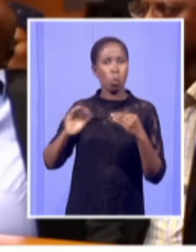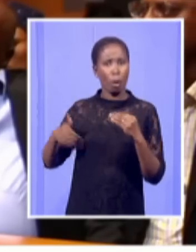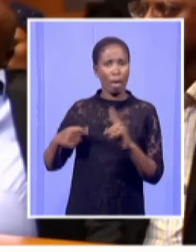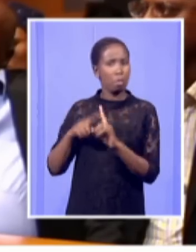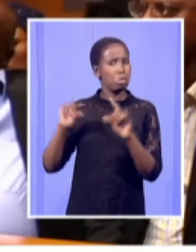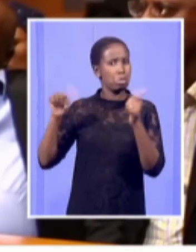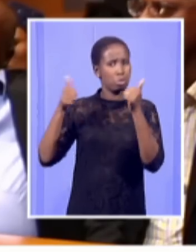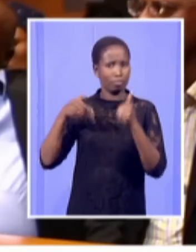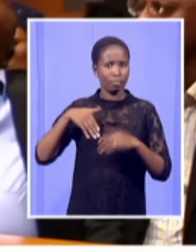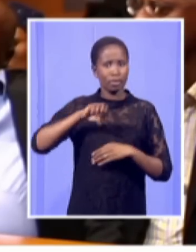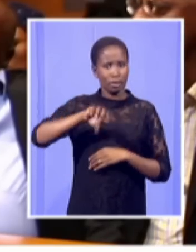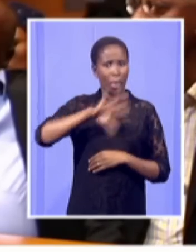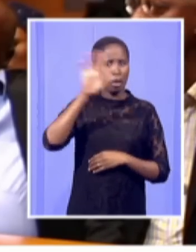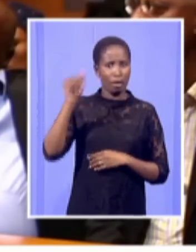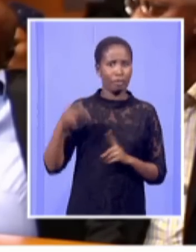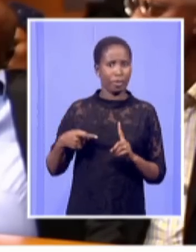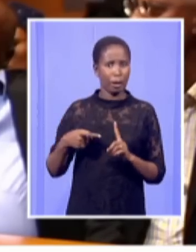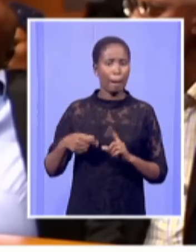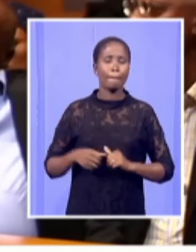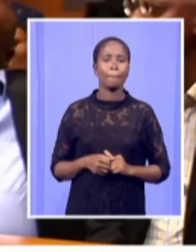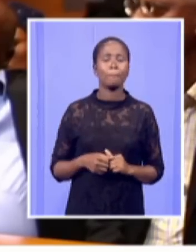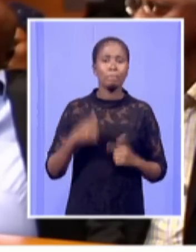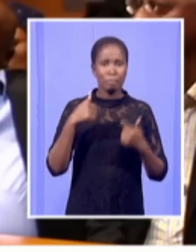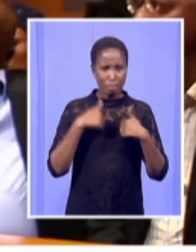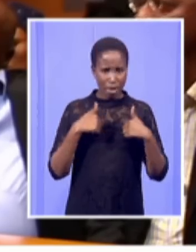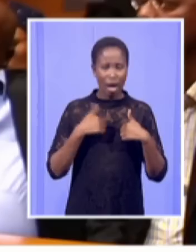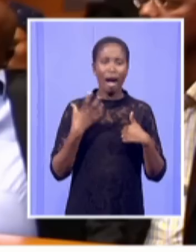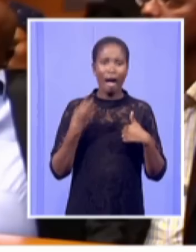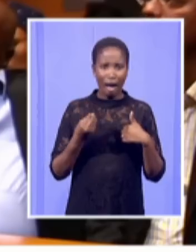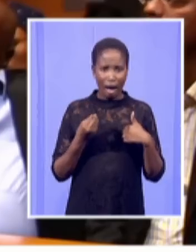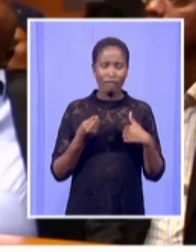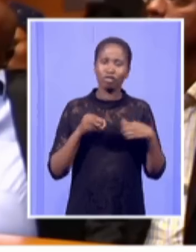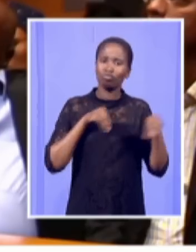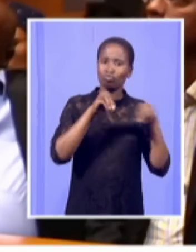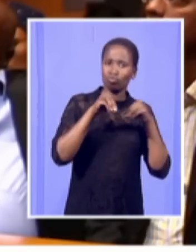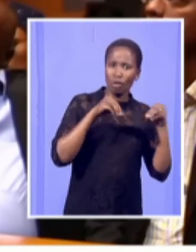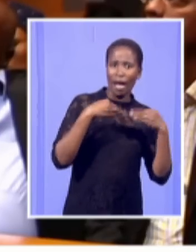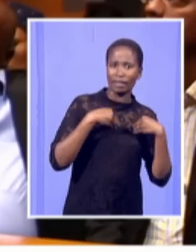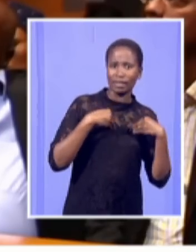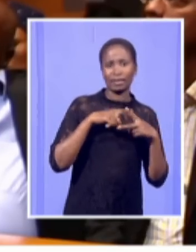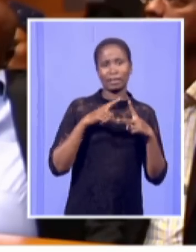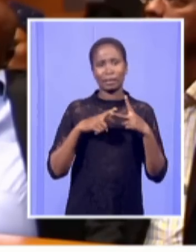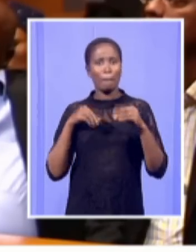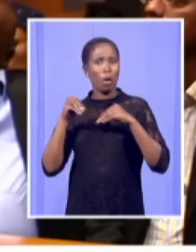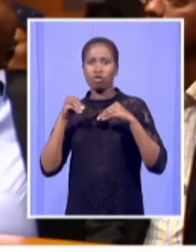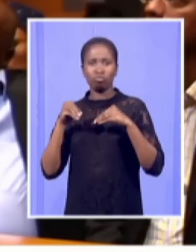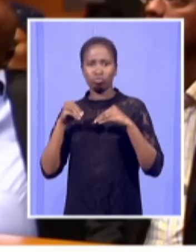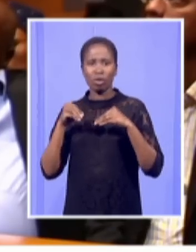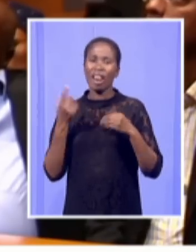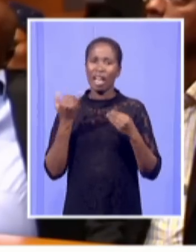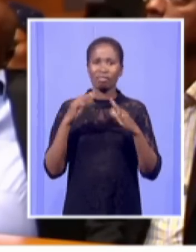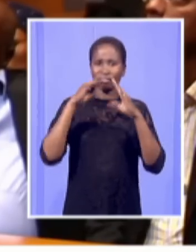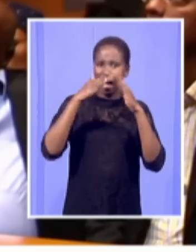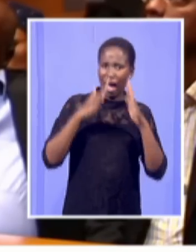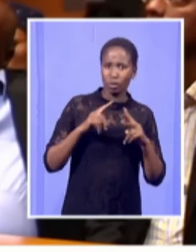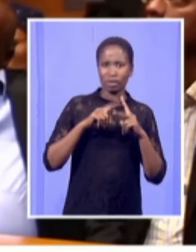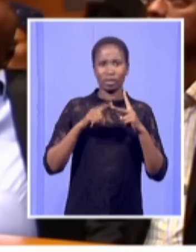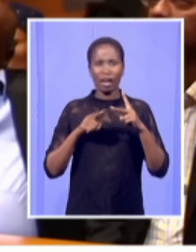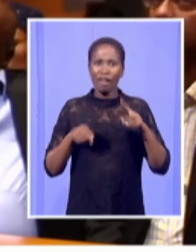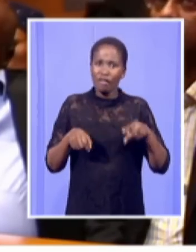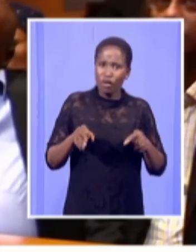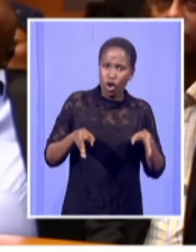Africa. I also own movable assets and immovable assets, which comprise of household furniture and